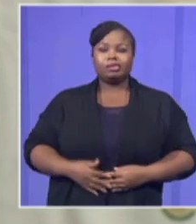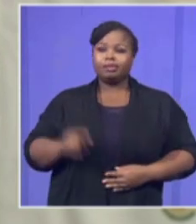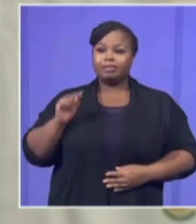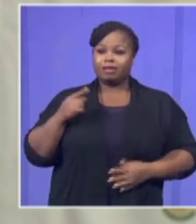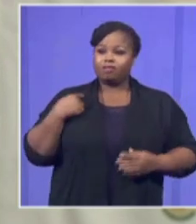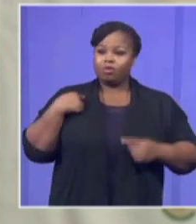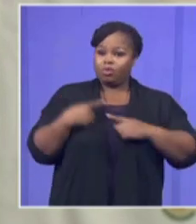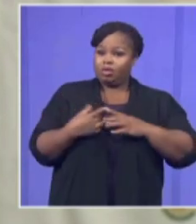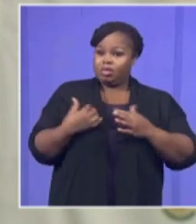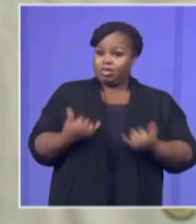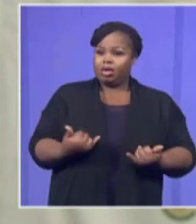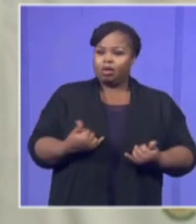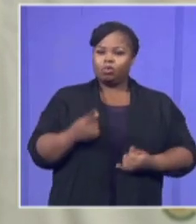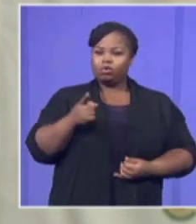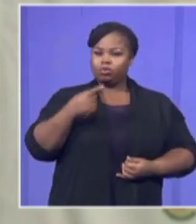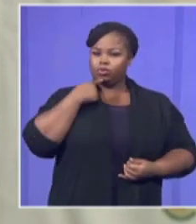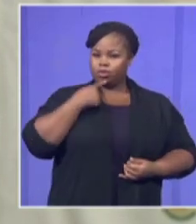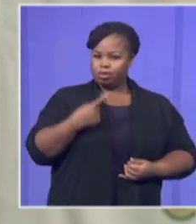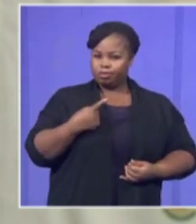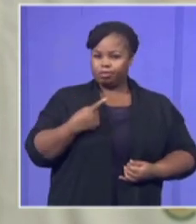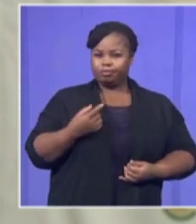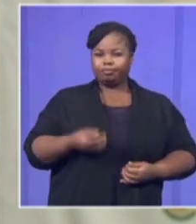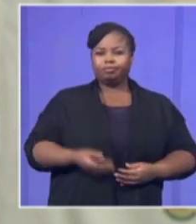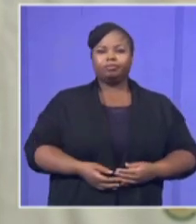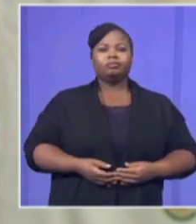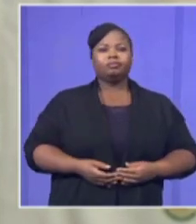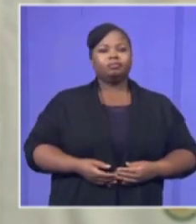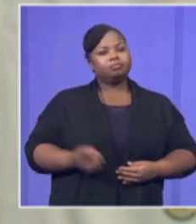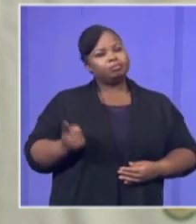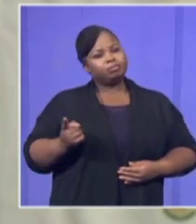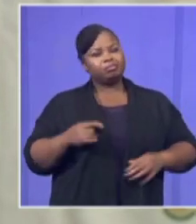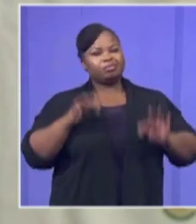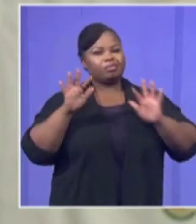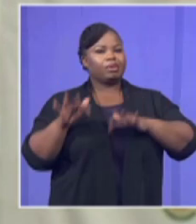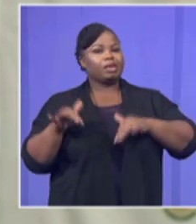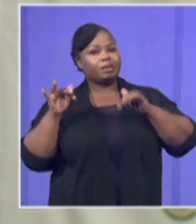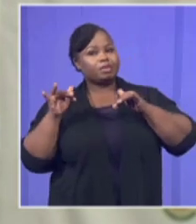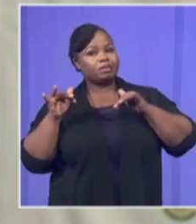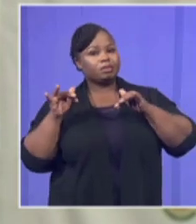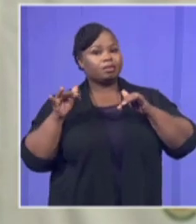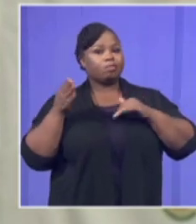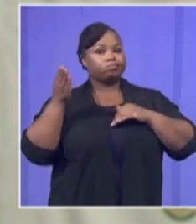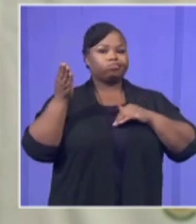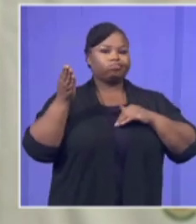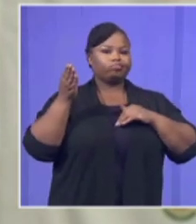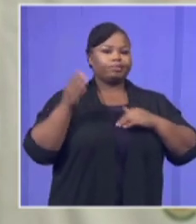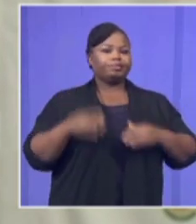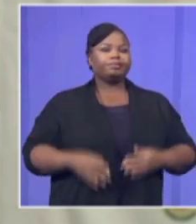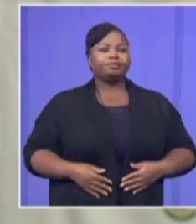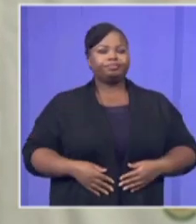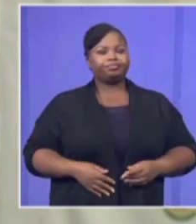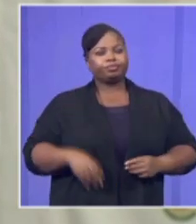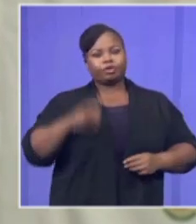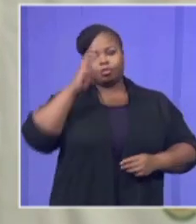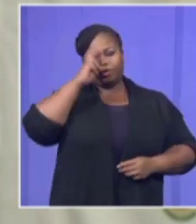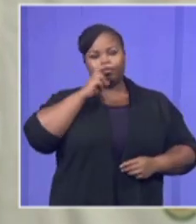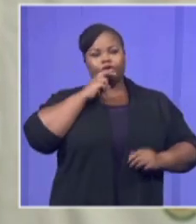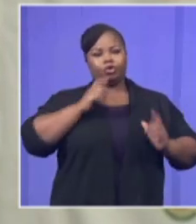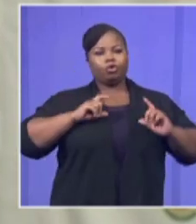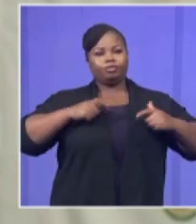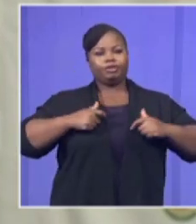in time, as you yourself mentioned earlier on, it's in Parliament, and it's driven by two portfolio